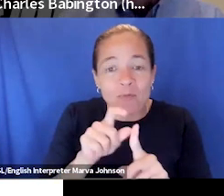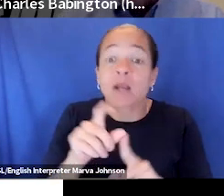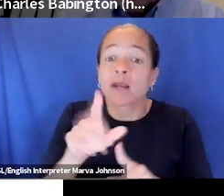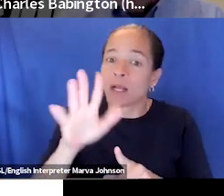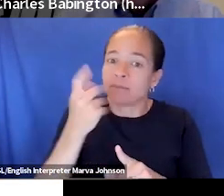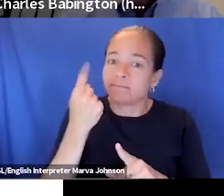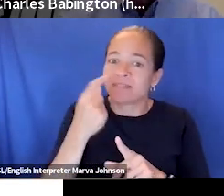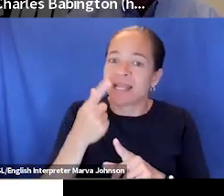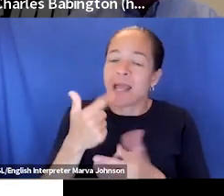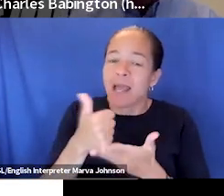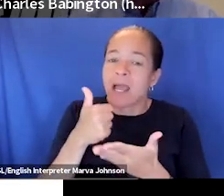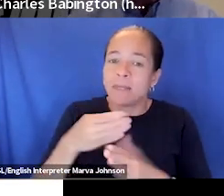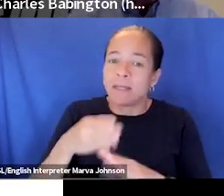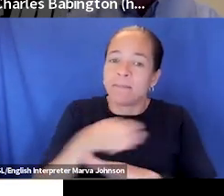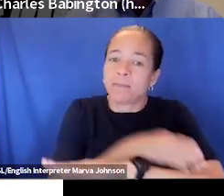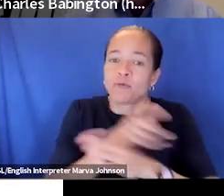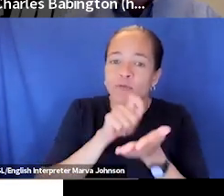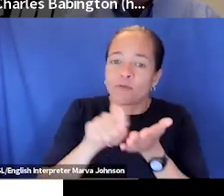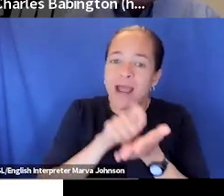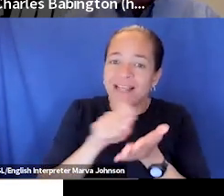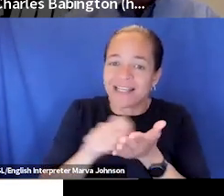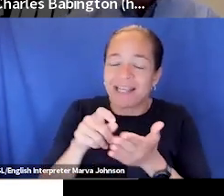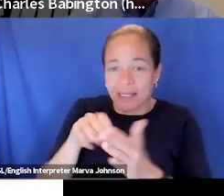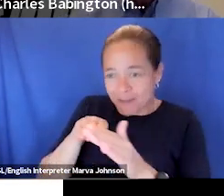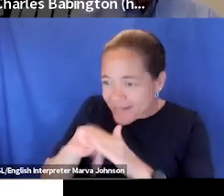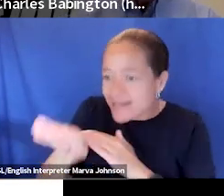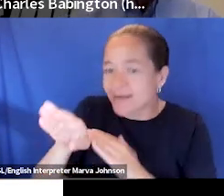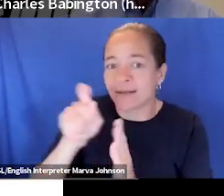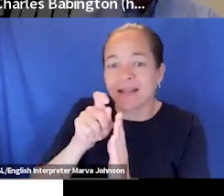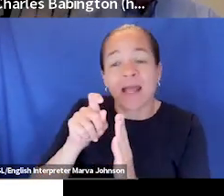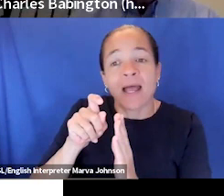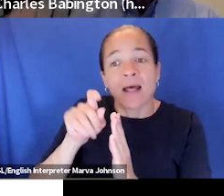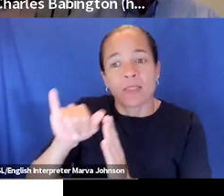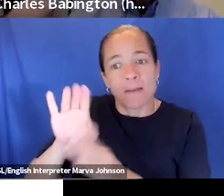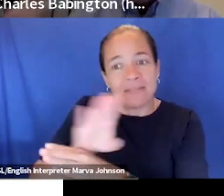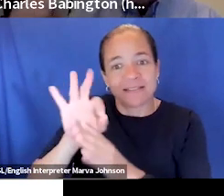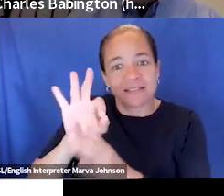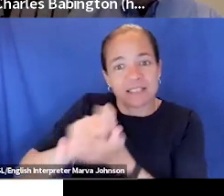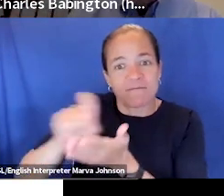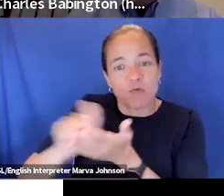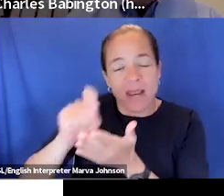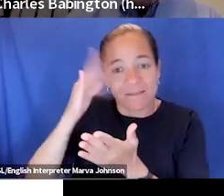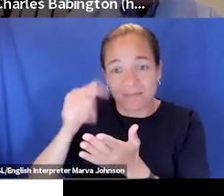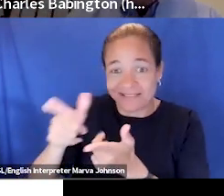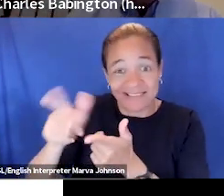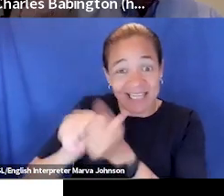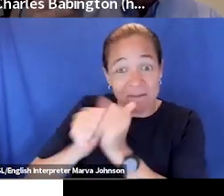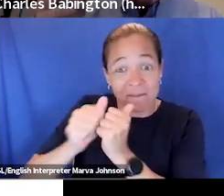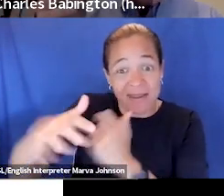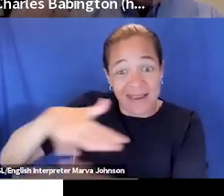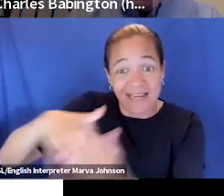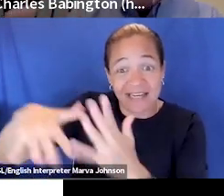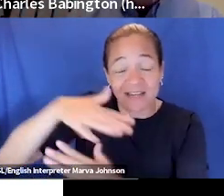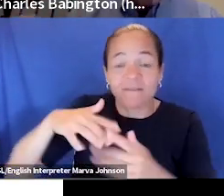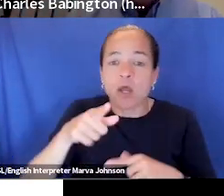me get a foothold in the newspaper business, which is very competitive. When you start looking for words to cut, you'll